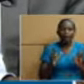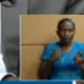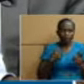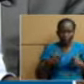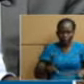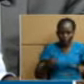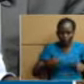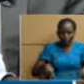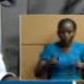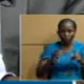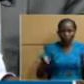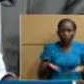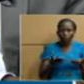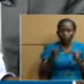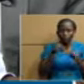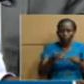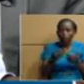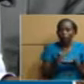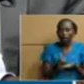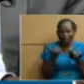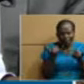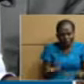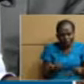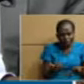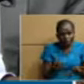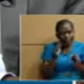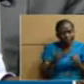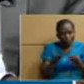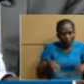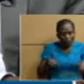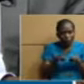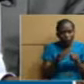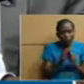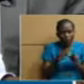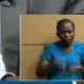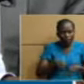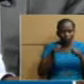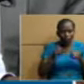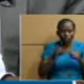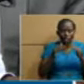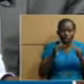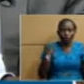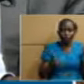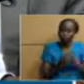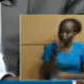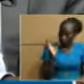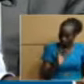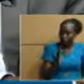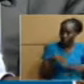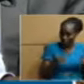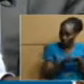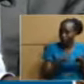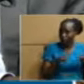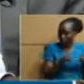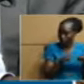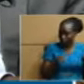grant. Now, I want to agree with the chairperson of the Equal Opportunities Commission in